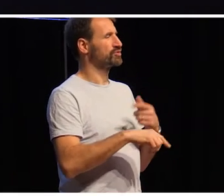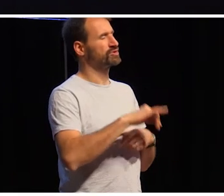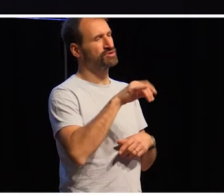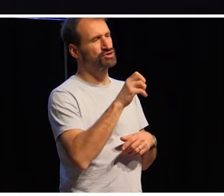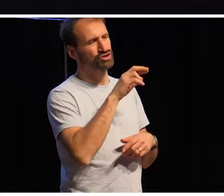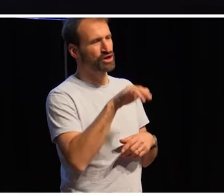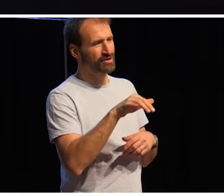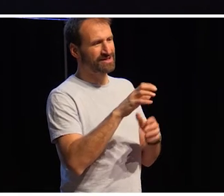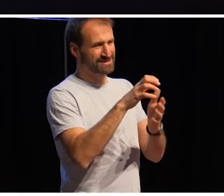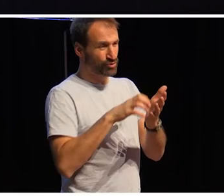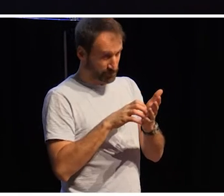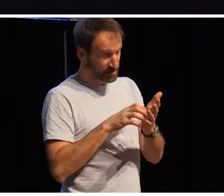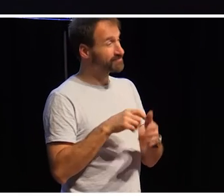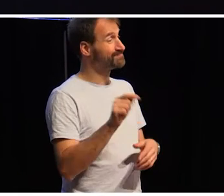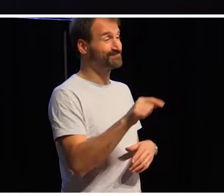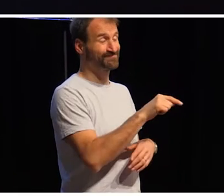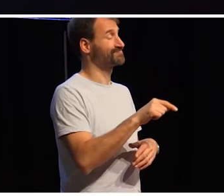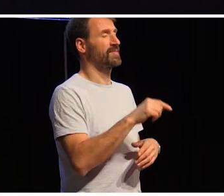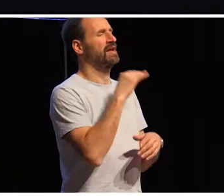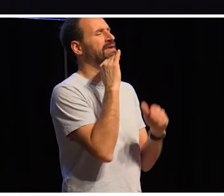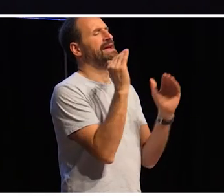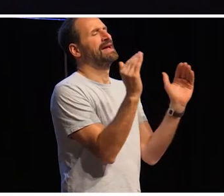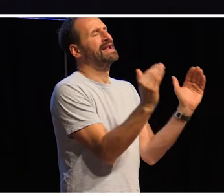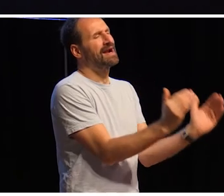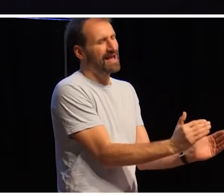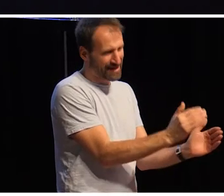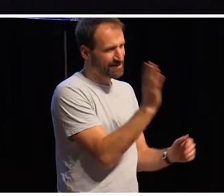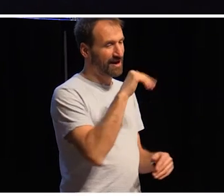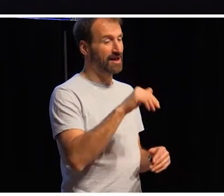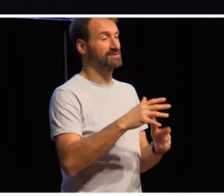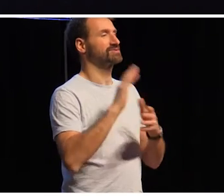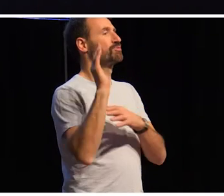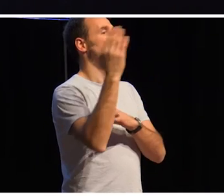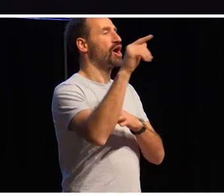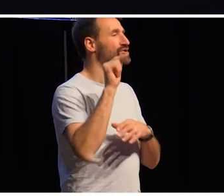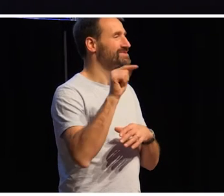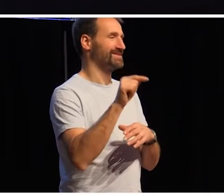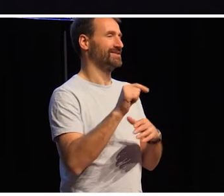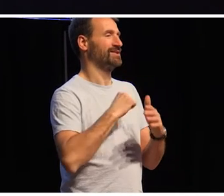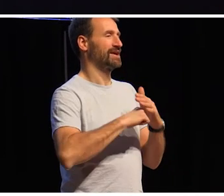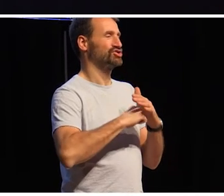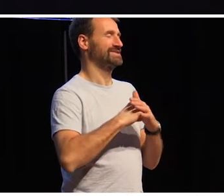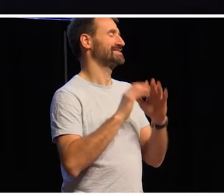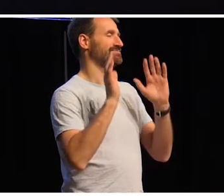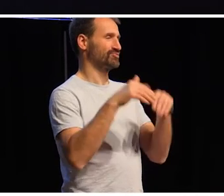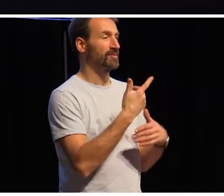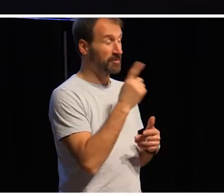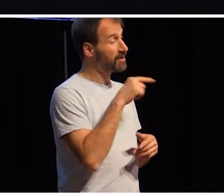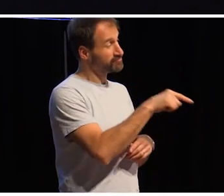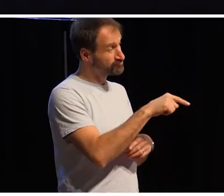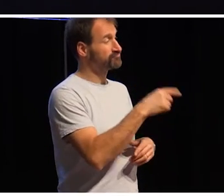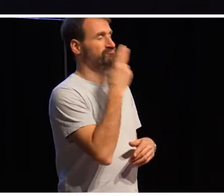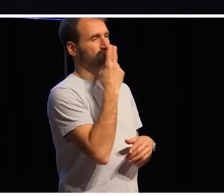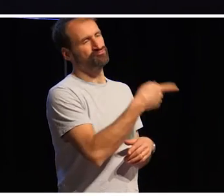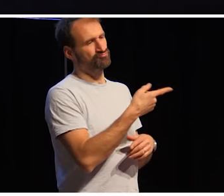Those engines are way smaller than the big ones that run in the browser, so you can fit them on those tiny devices, but you're trading in a little bit of the